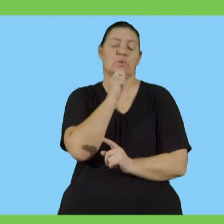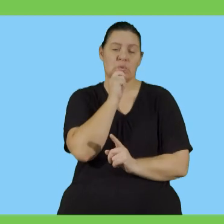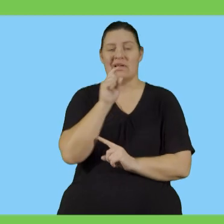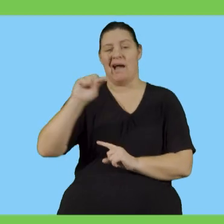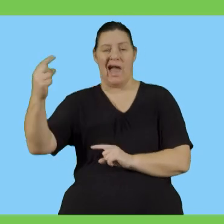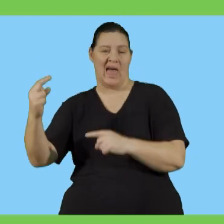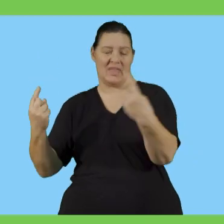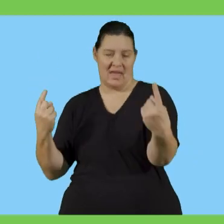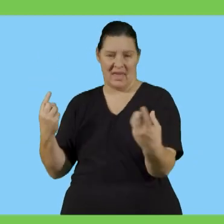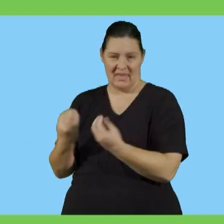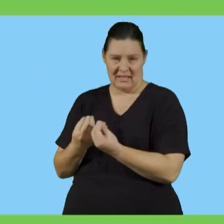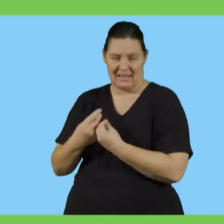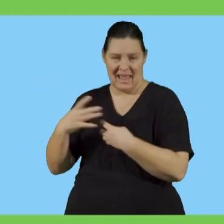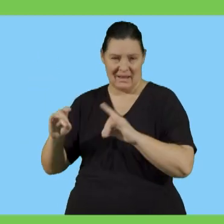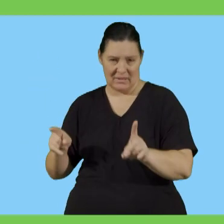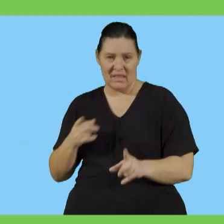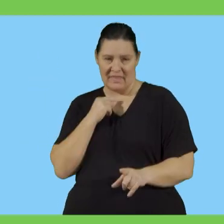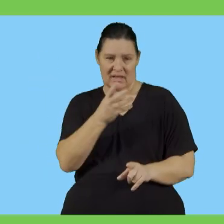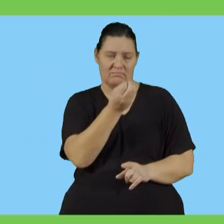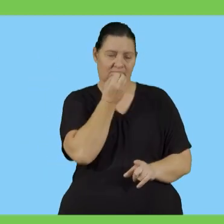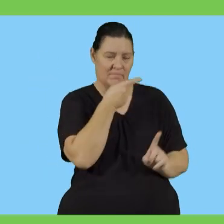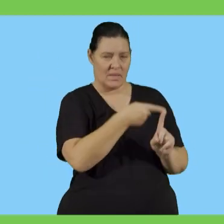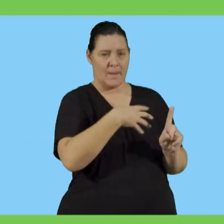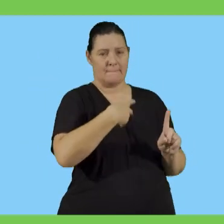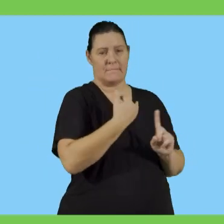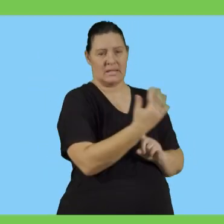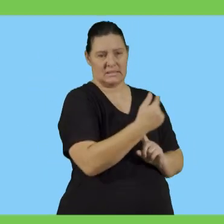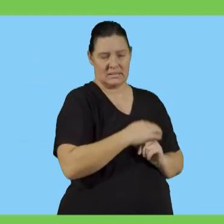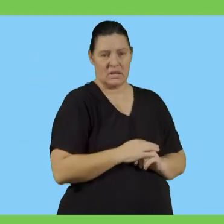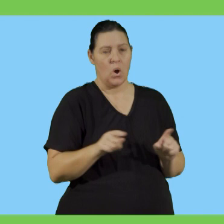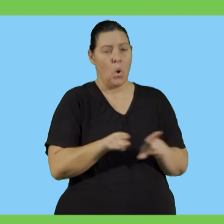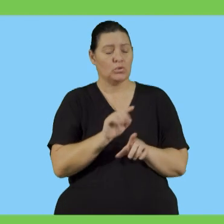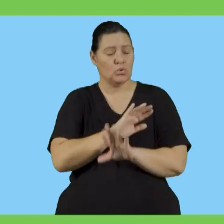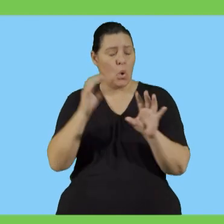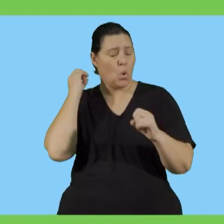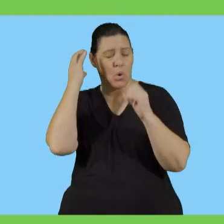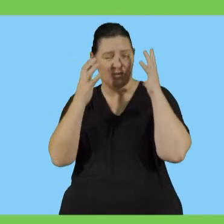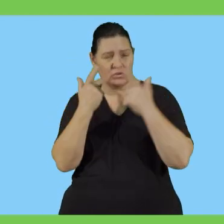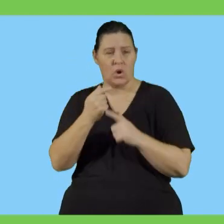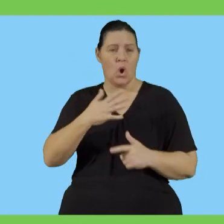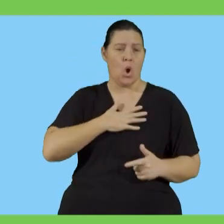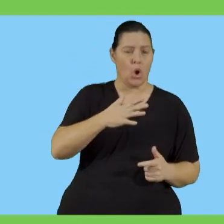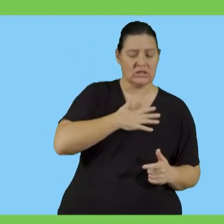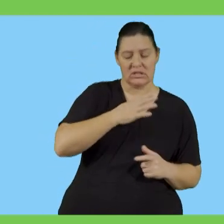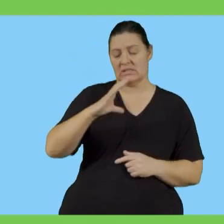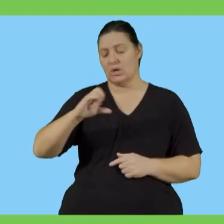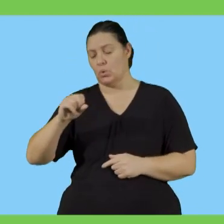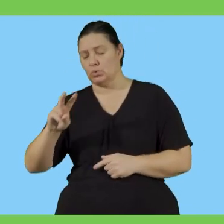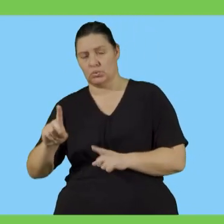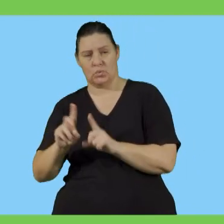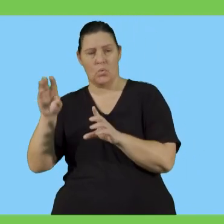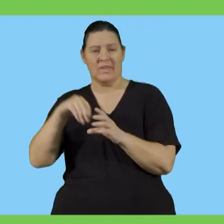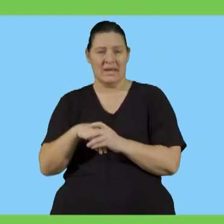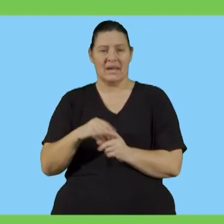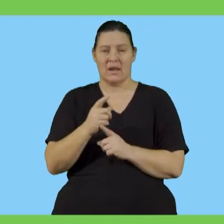by other organisms that are going to consume the plant. Also, do not confuse oxygen and carbon dioxide in